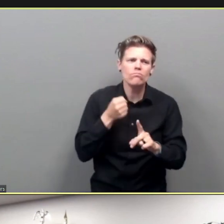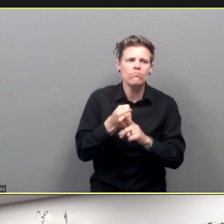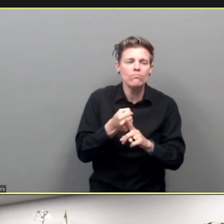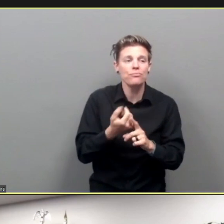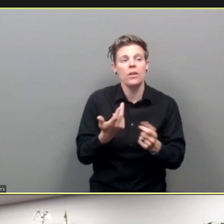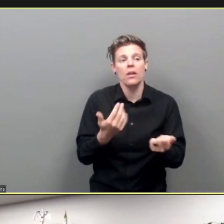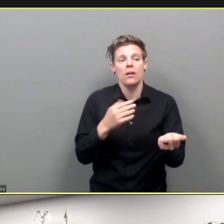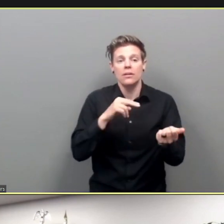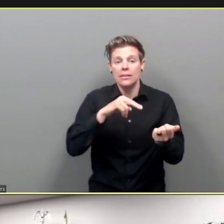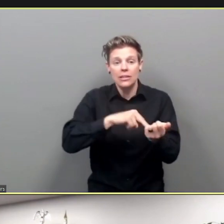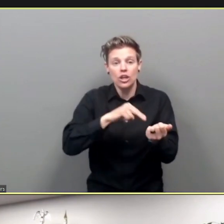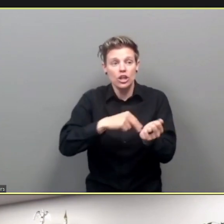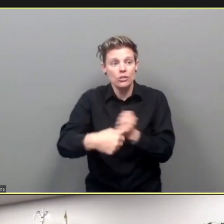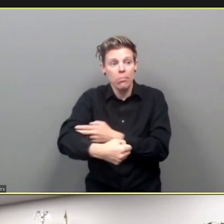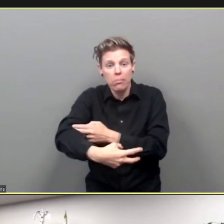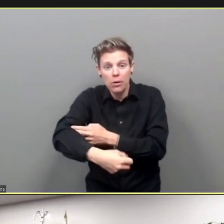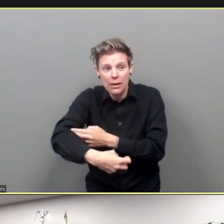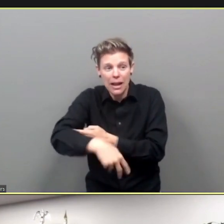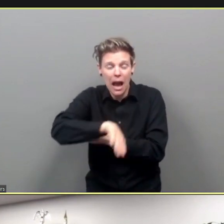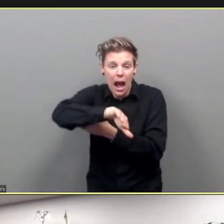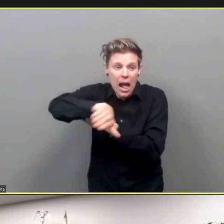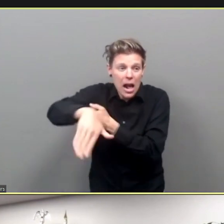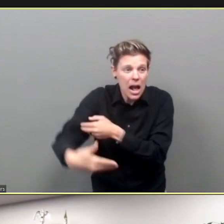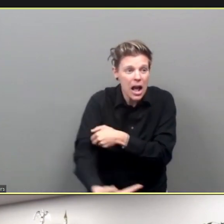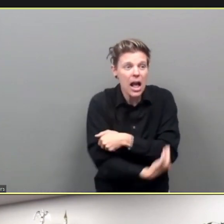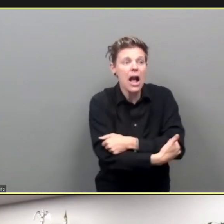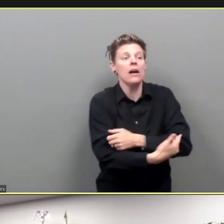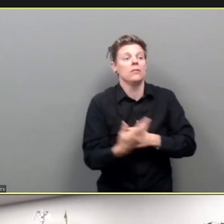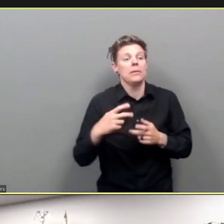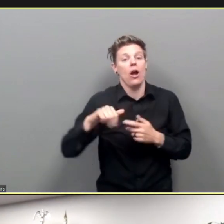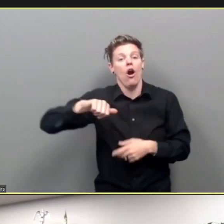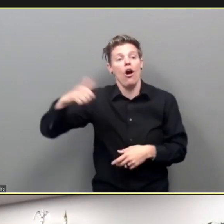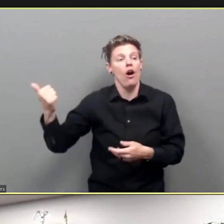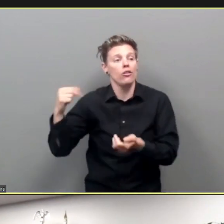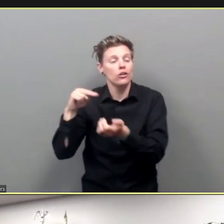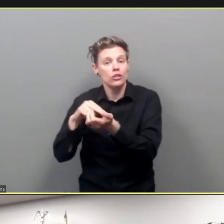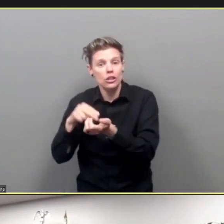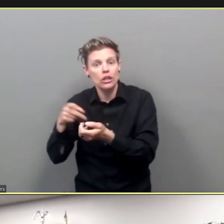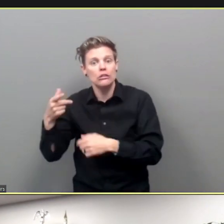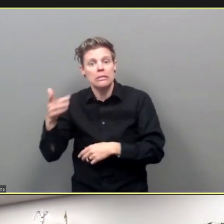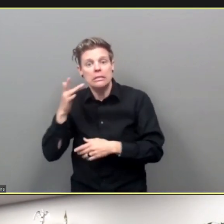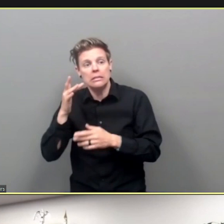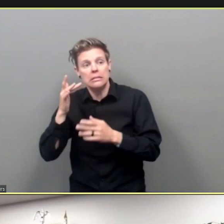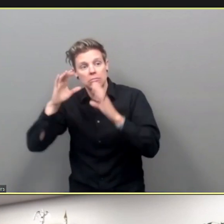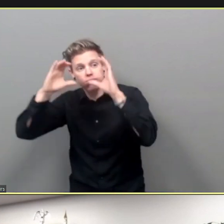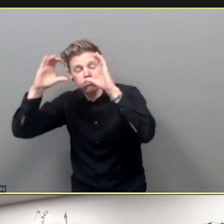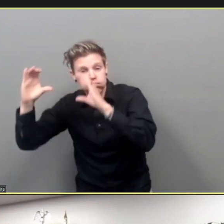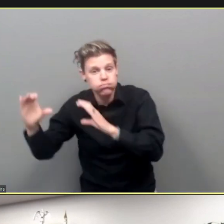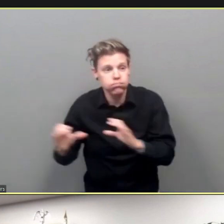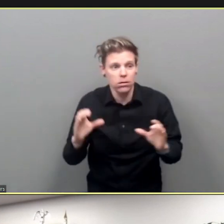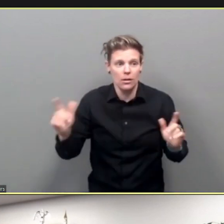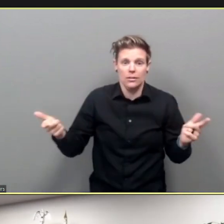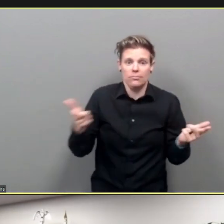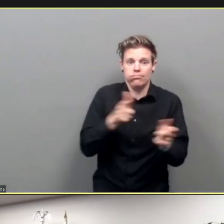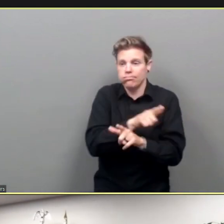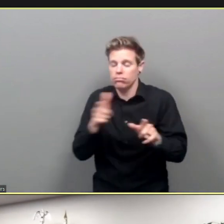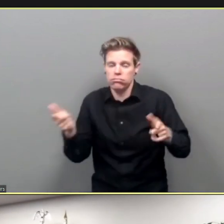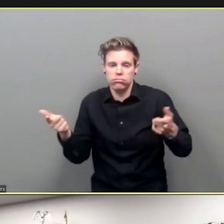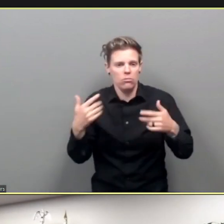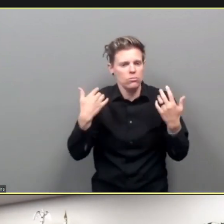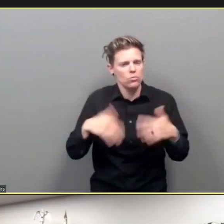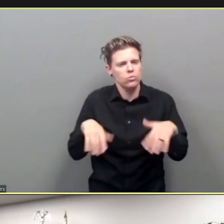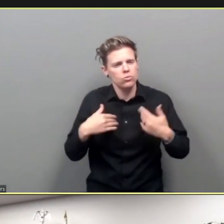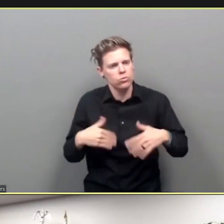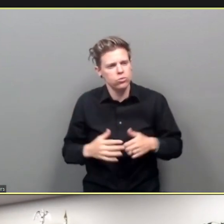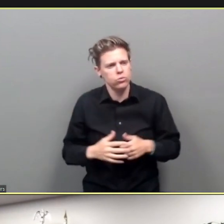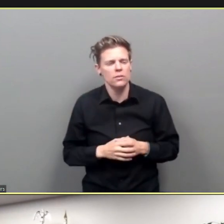shift, that means another nurse is going to have to stay up all night to fill in for her. But then I think the other question